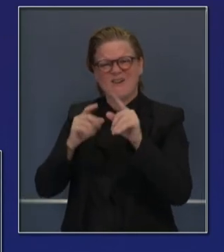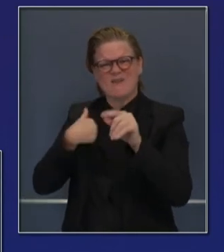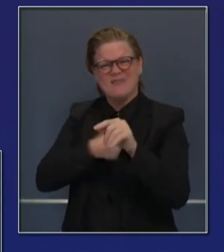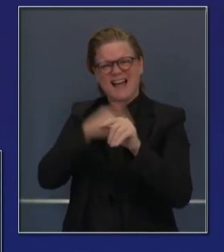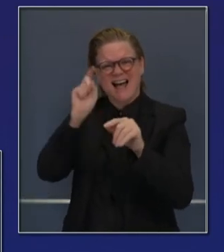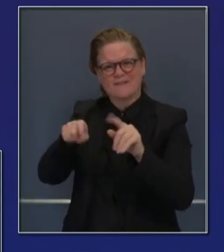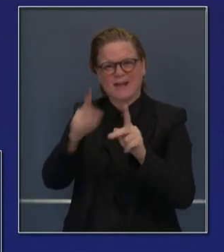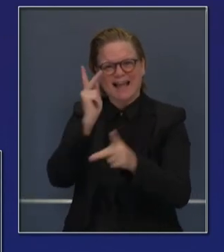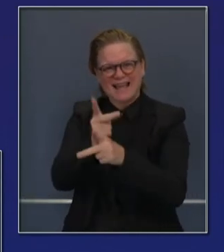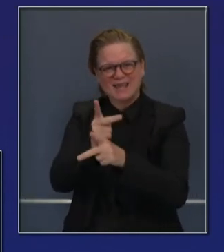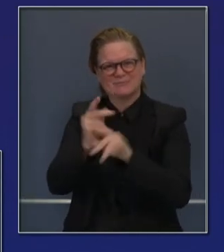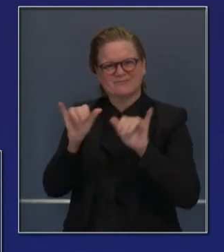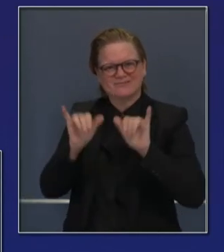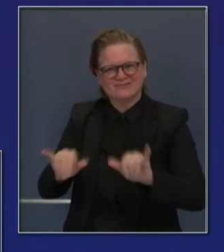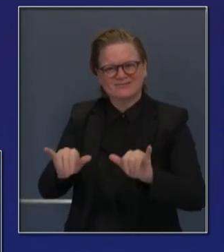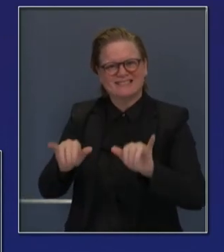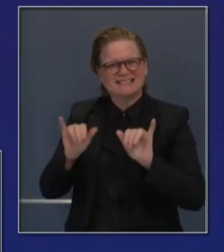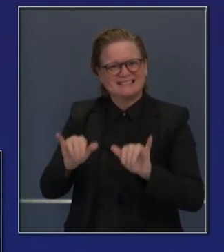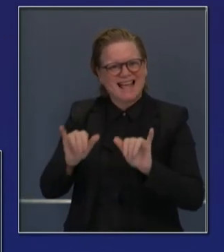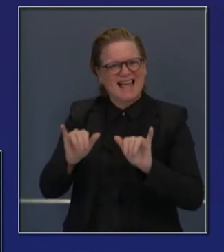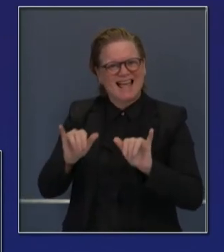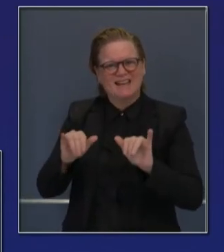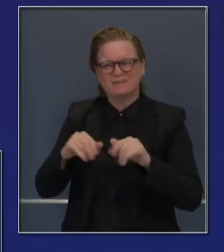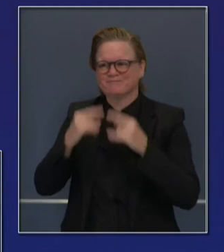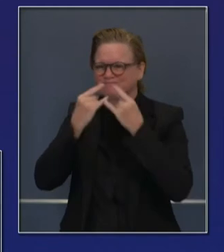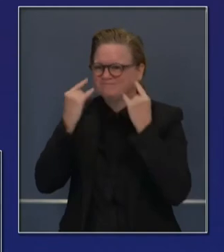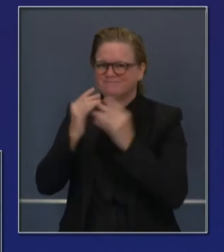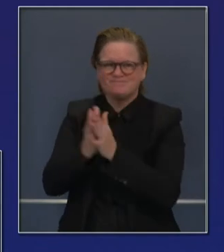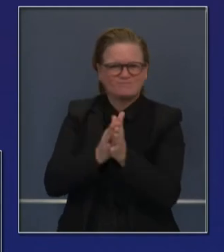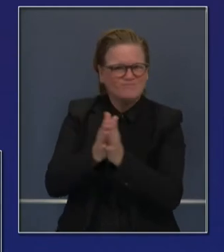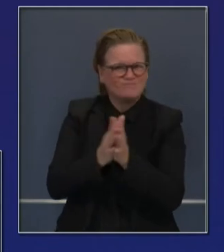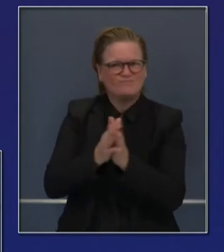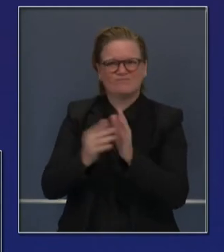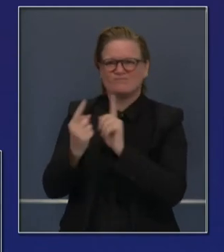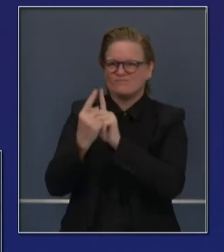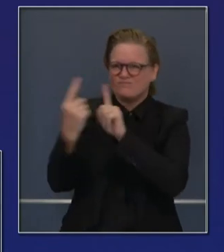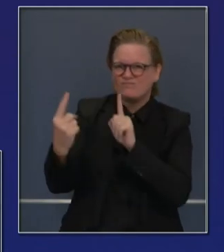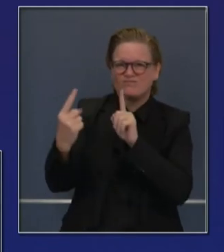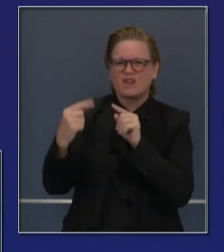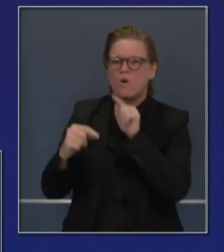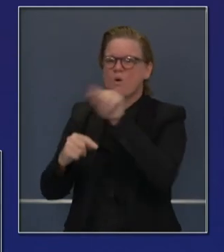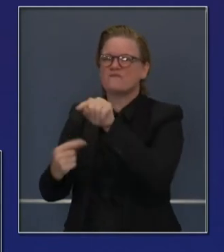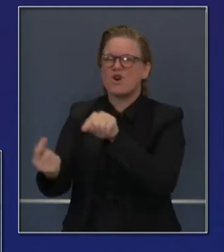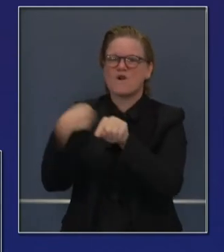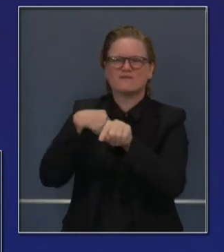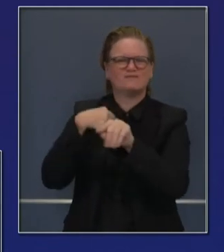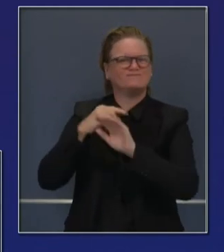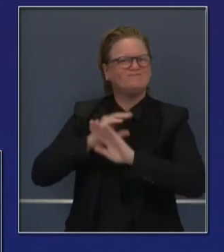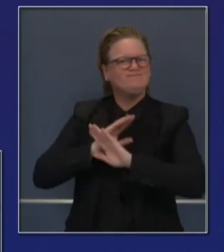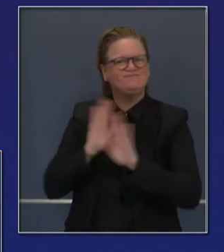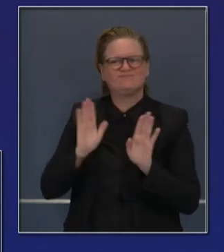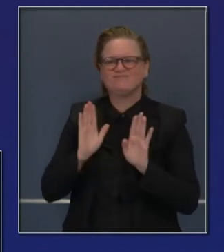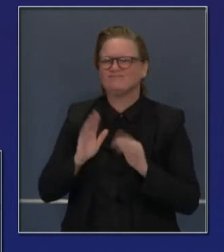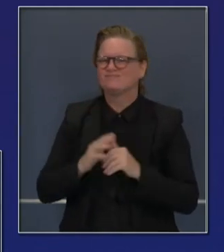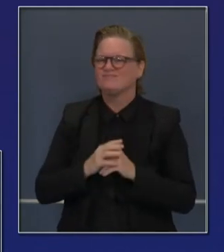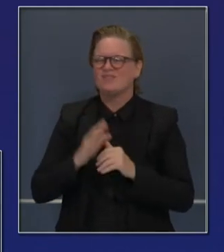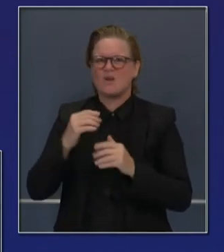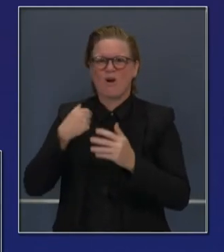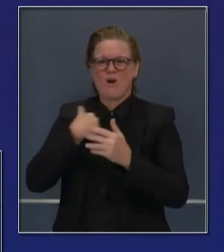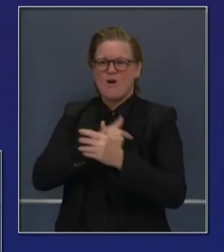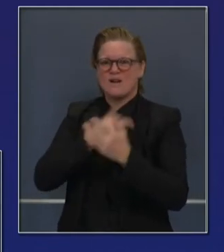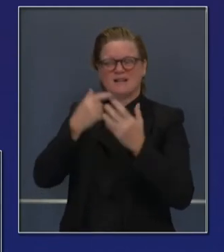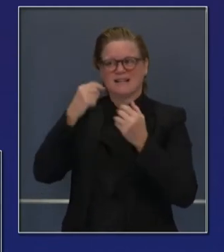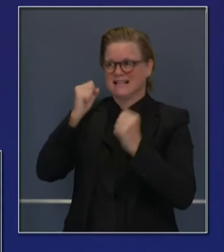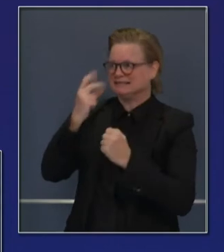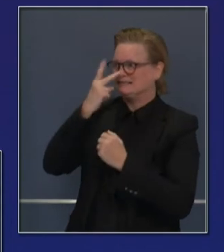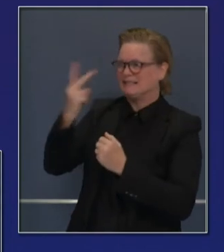down, protect those who could become sick and hospitalized and need that care, and frankly, to keep the death toll